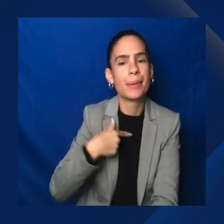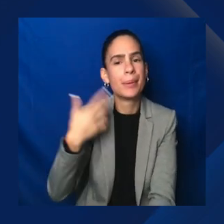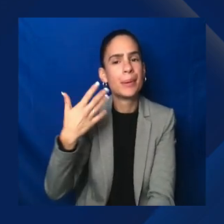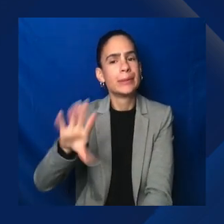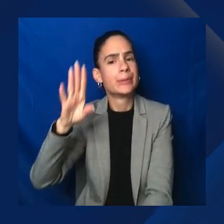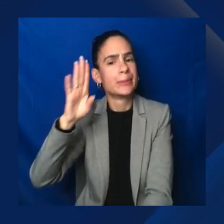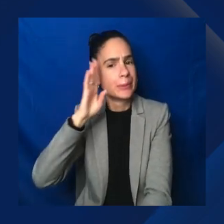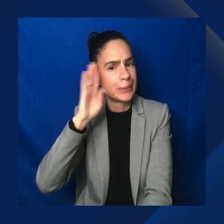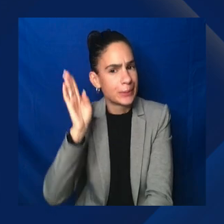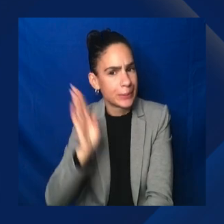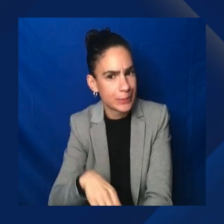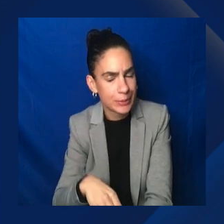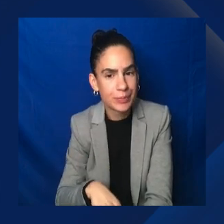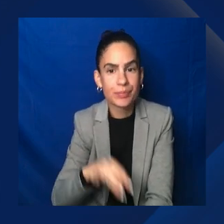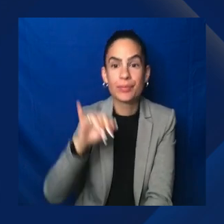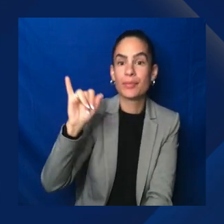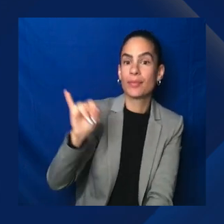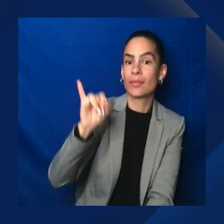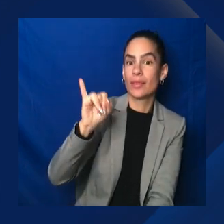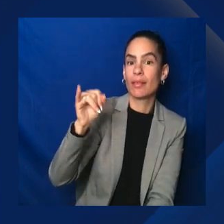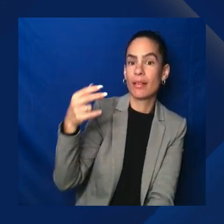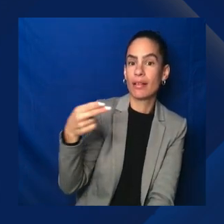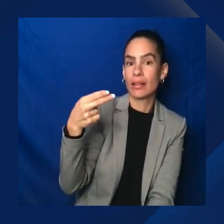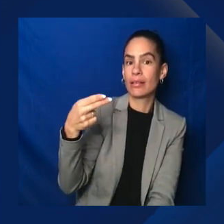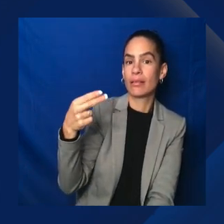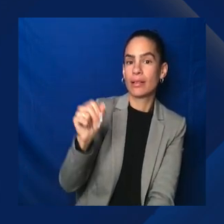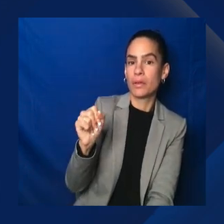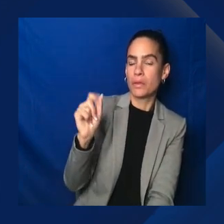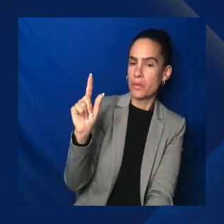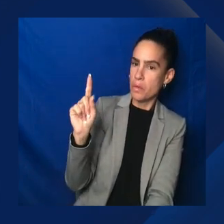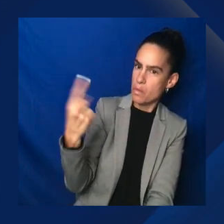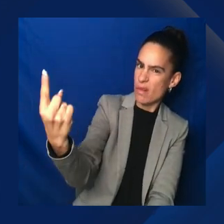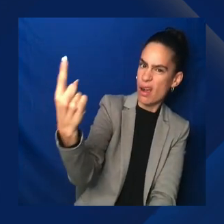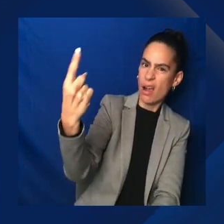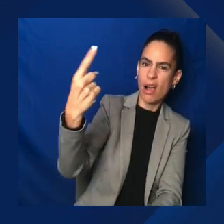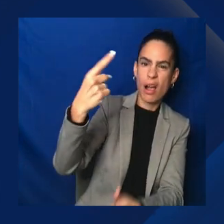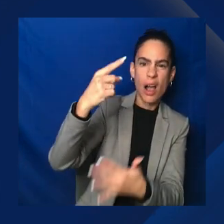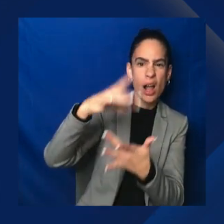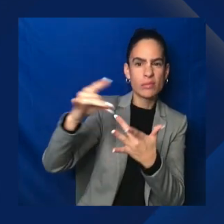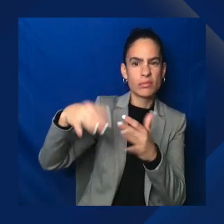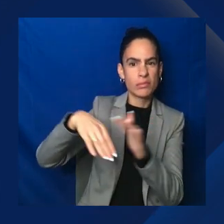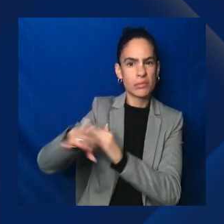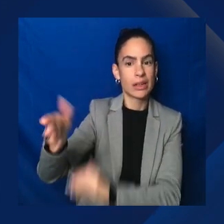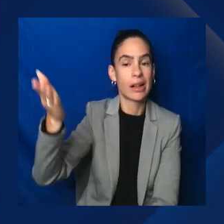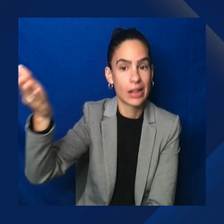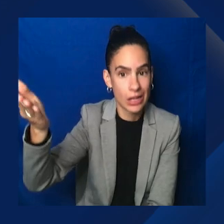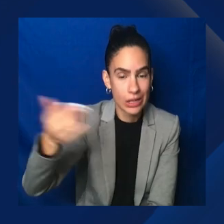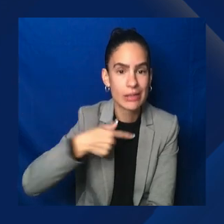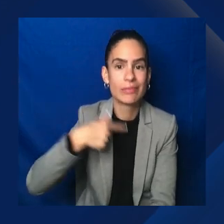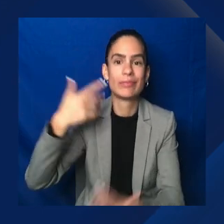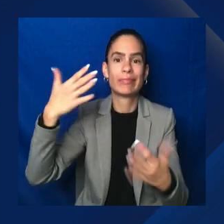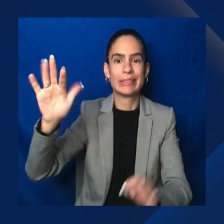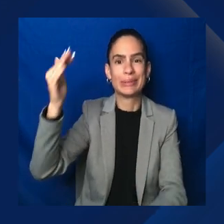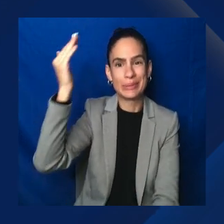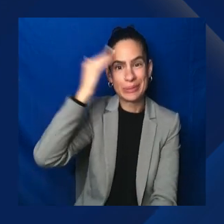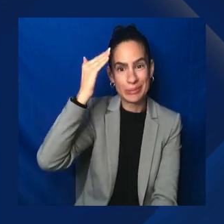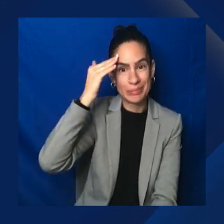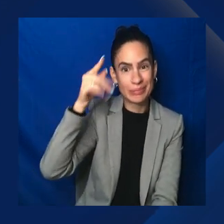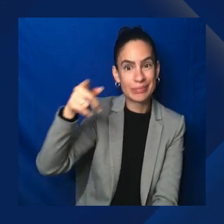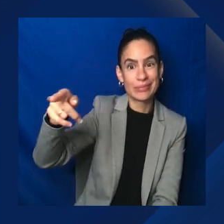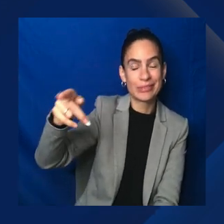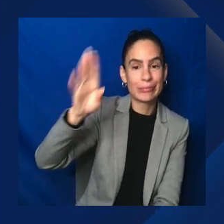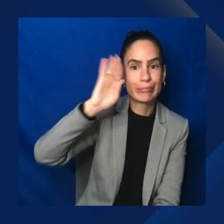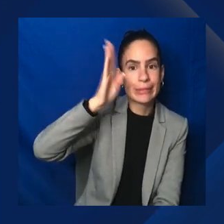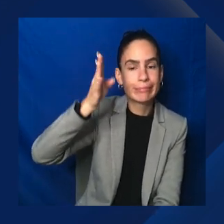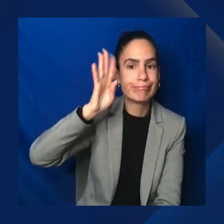prenatal care, my delivery, I was really scared. And I just, you know, heard so many horror stories.